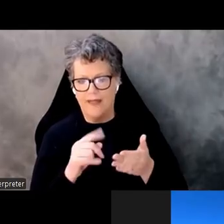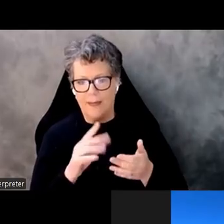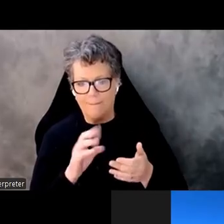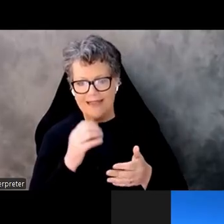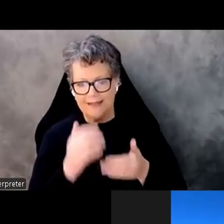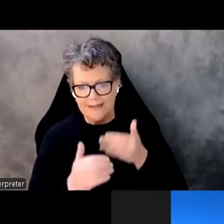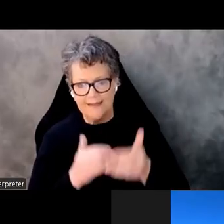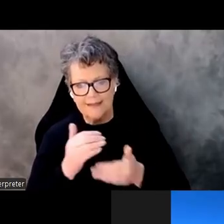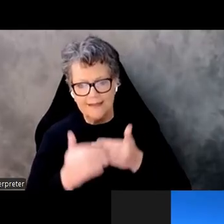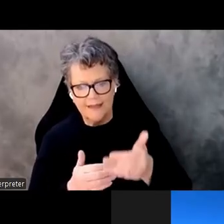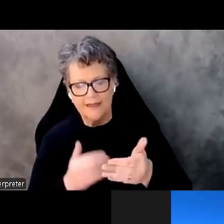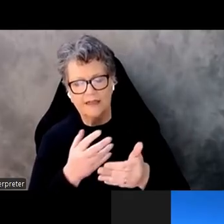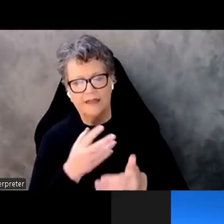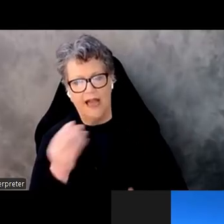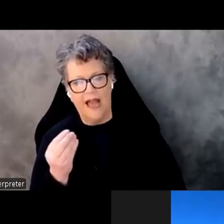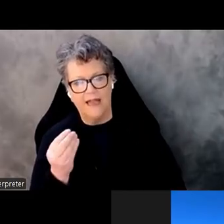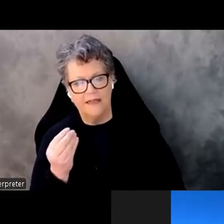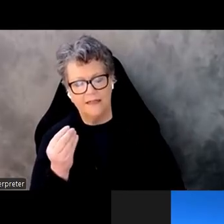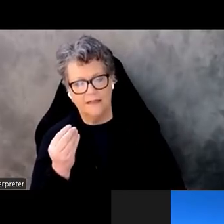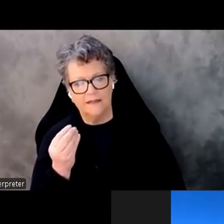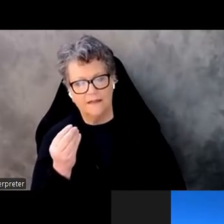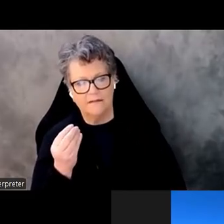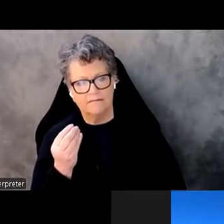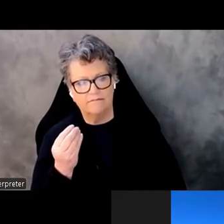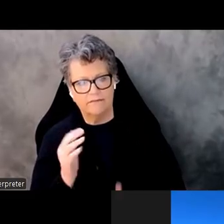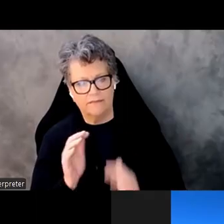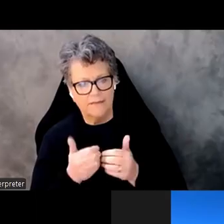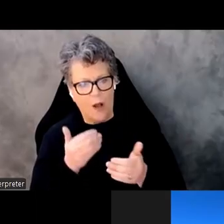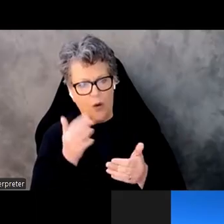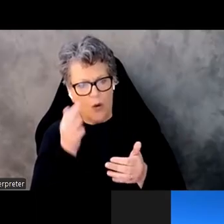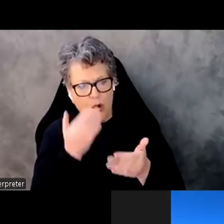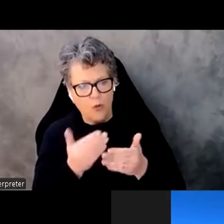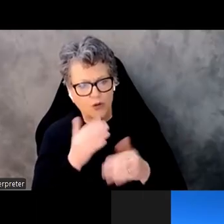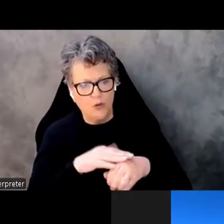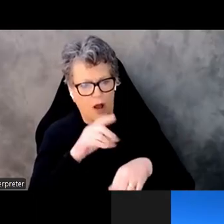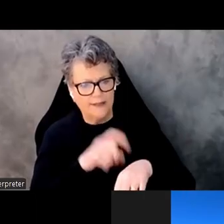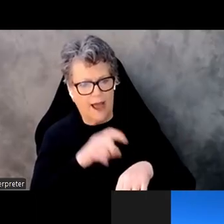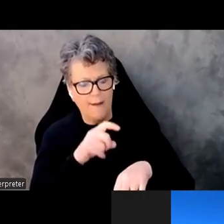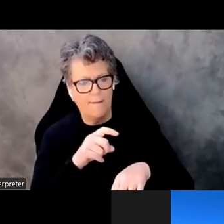projects and whether, like, how close to on time the